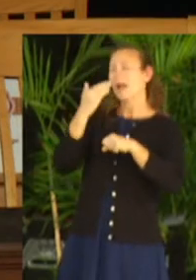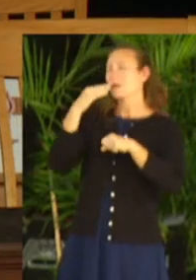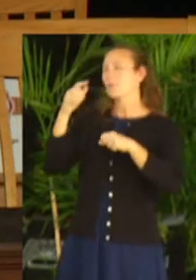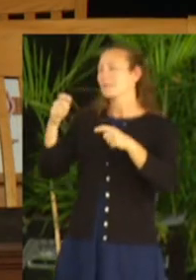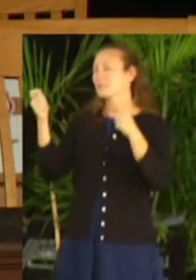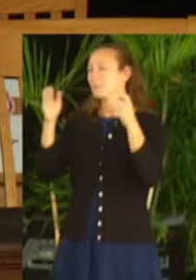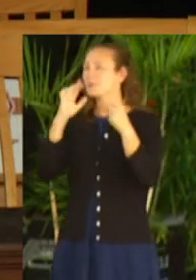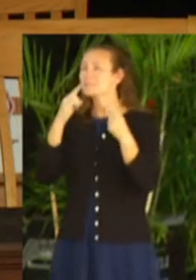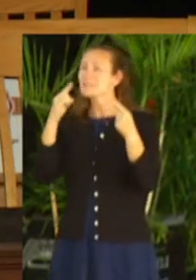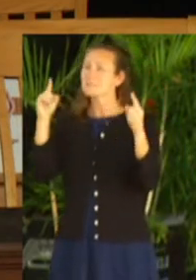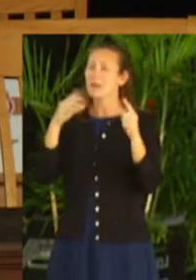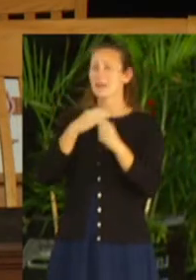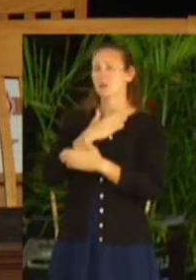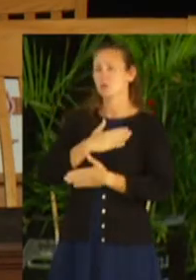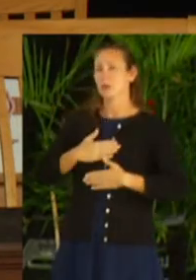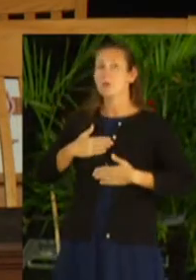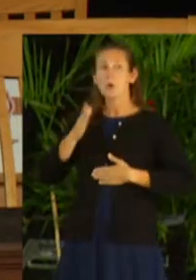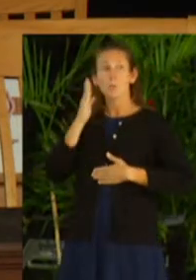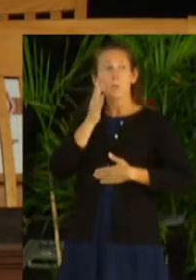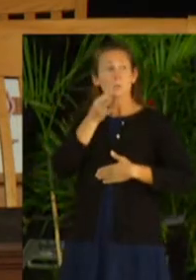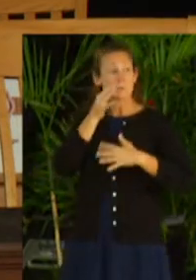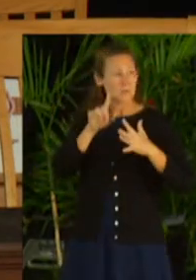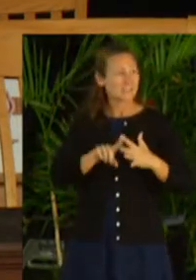one. Thank you. We'll start shortly.